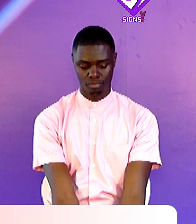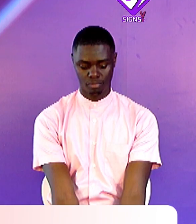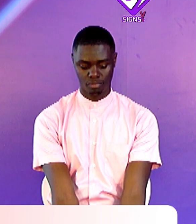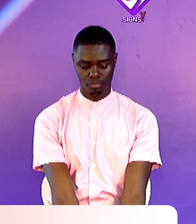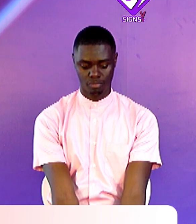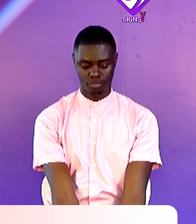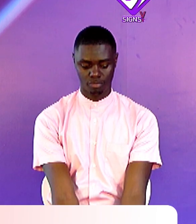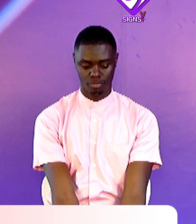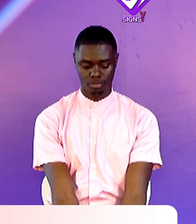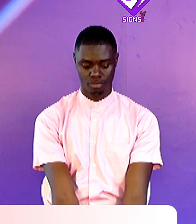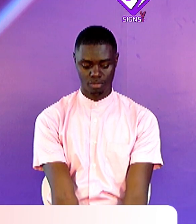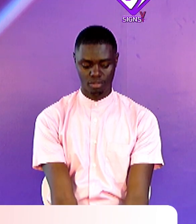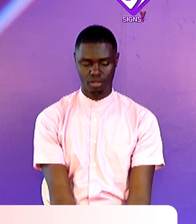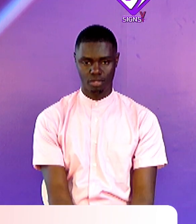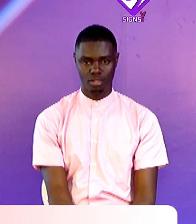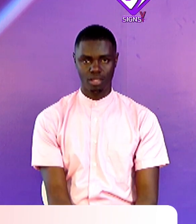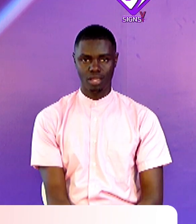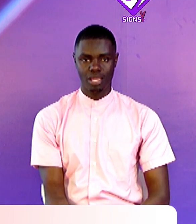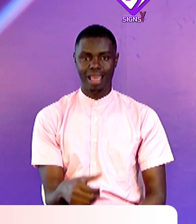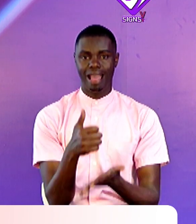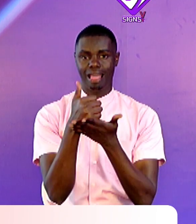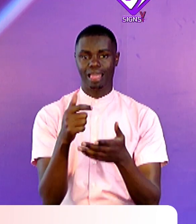Tuwezeshe tuishi kwa umoja.